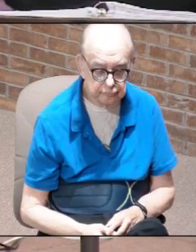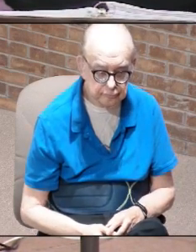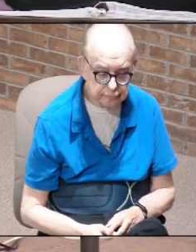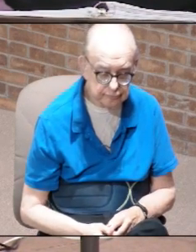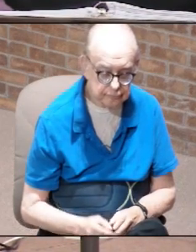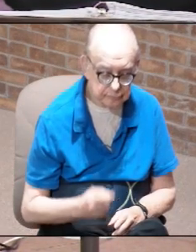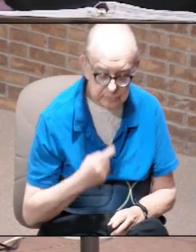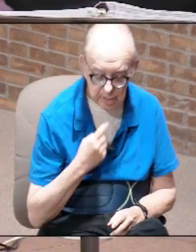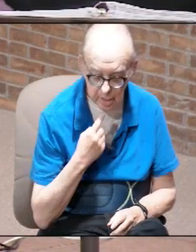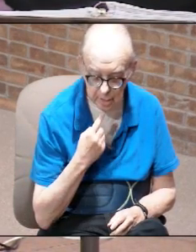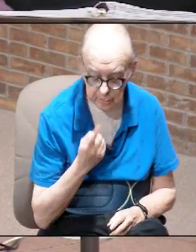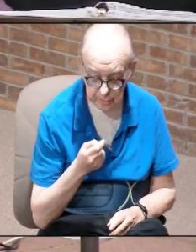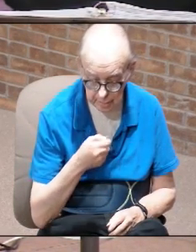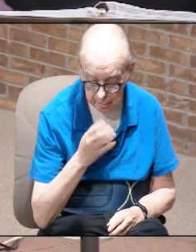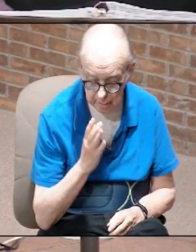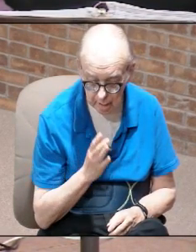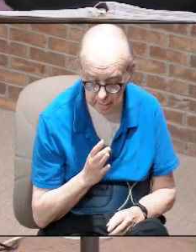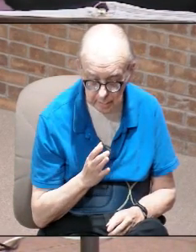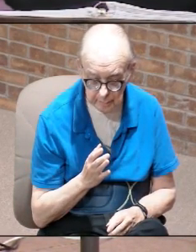to say to God,